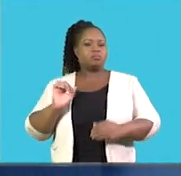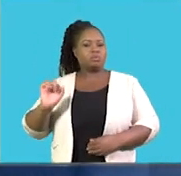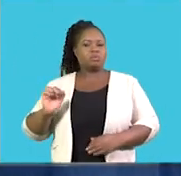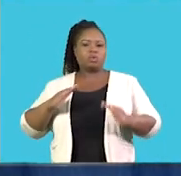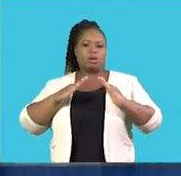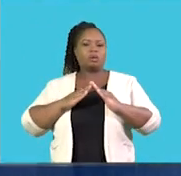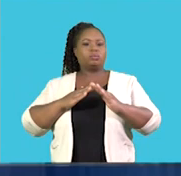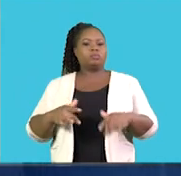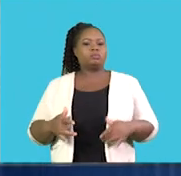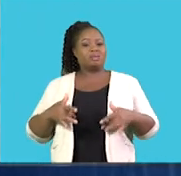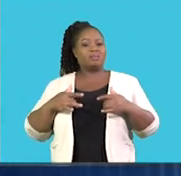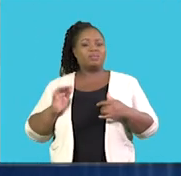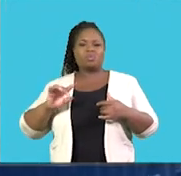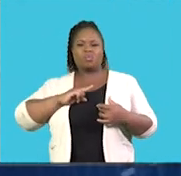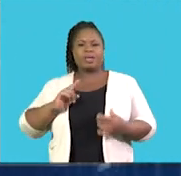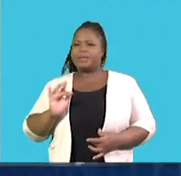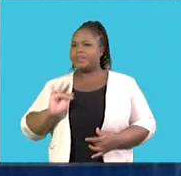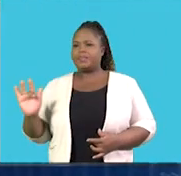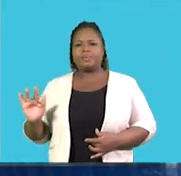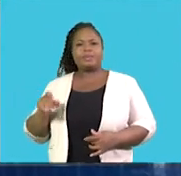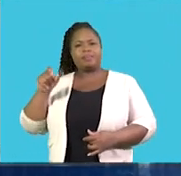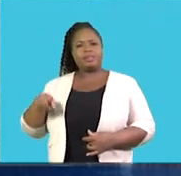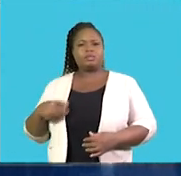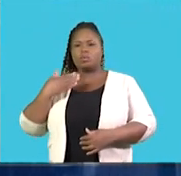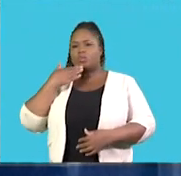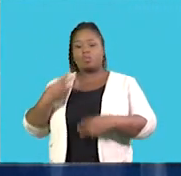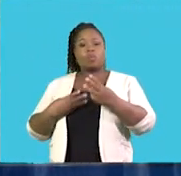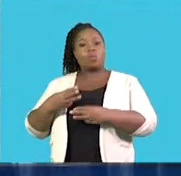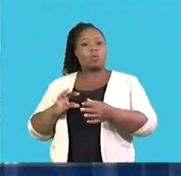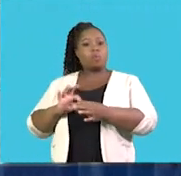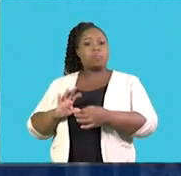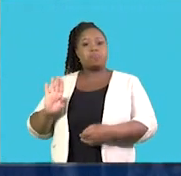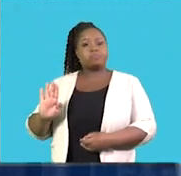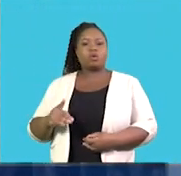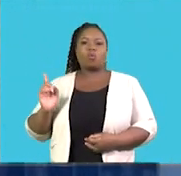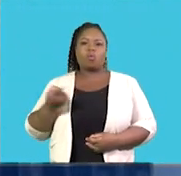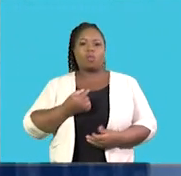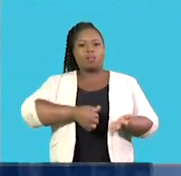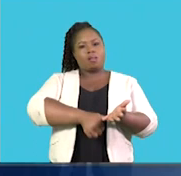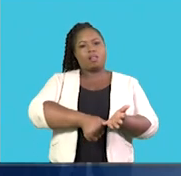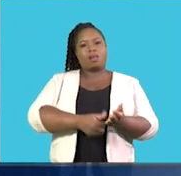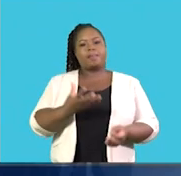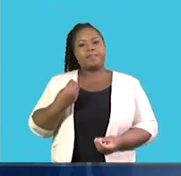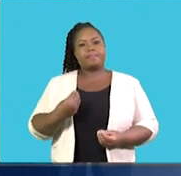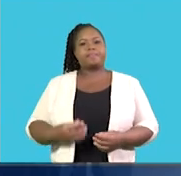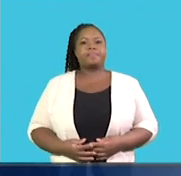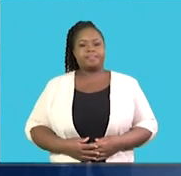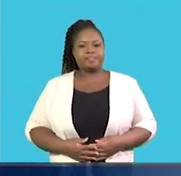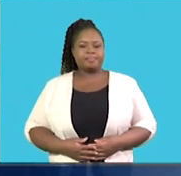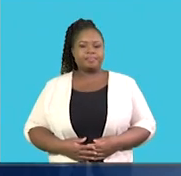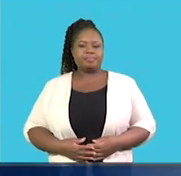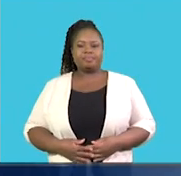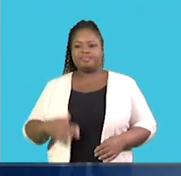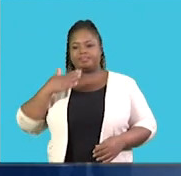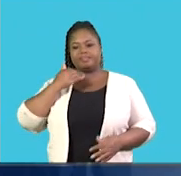bona ka ga go se motho ya sebetsang lapeng labo ka ga botlhe ba amogelang mabasotho. Be siza go cela